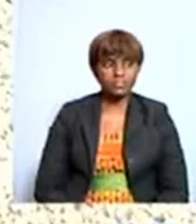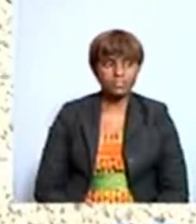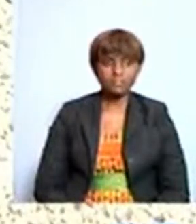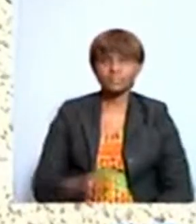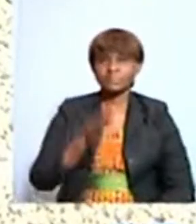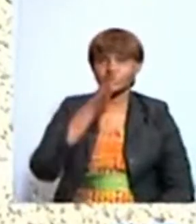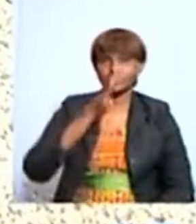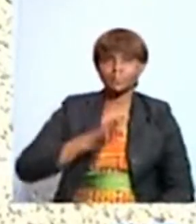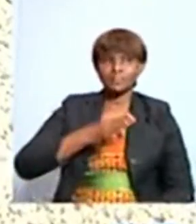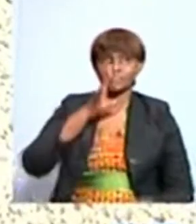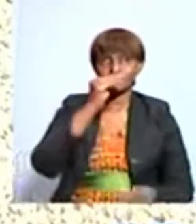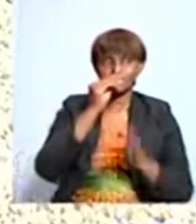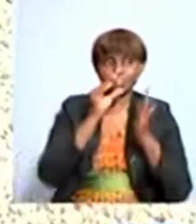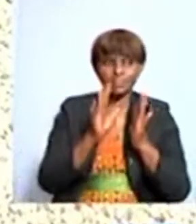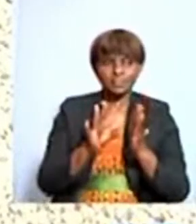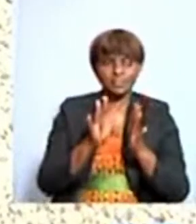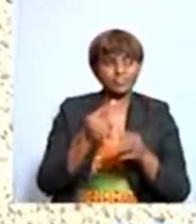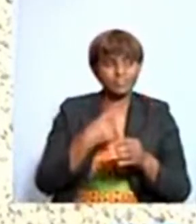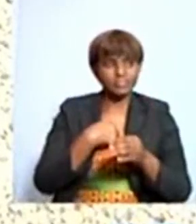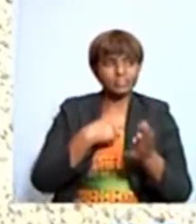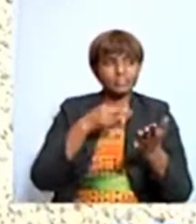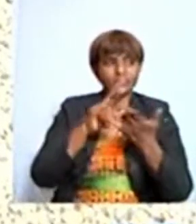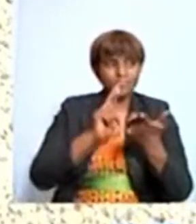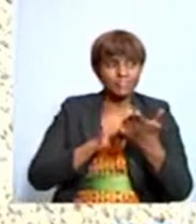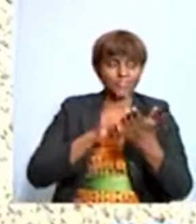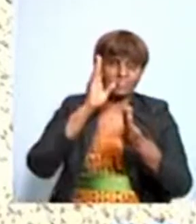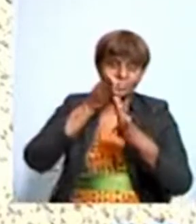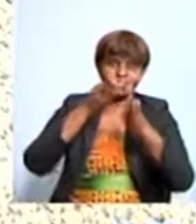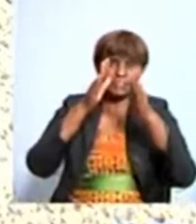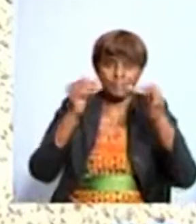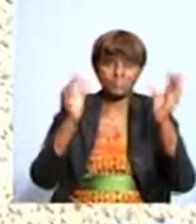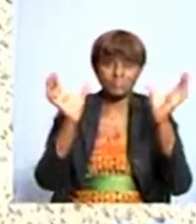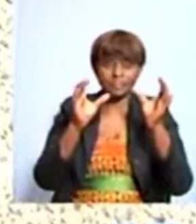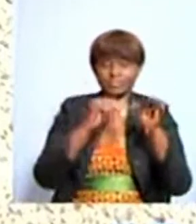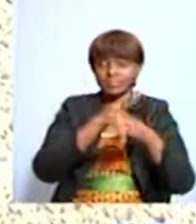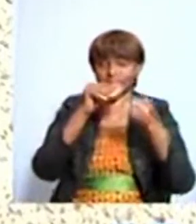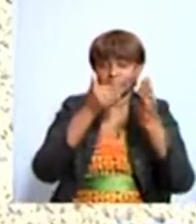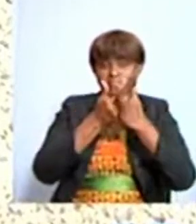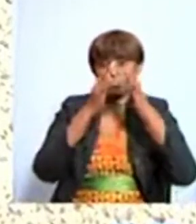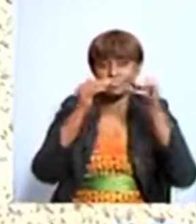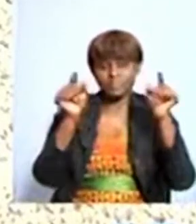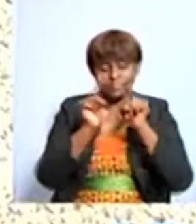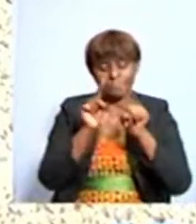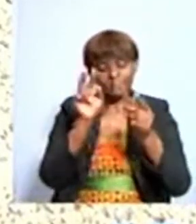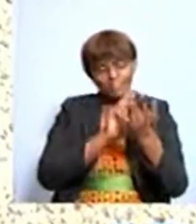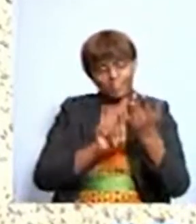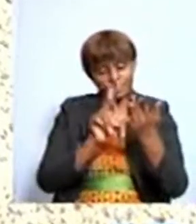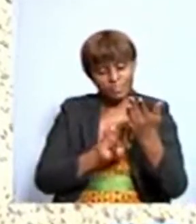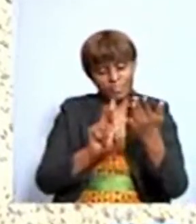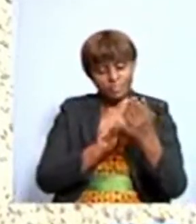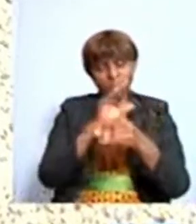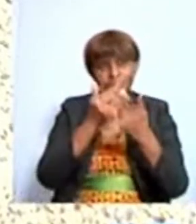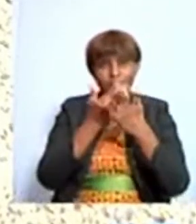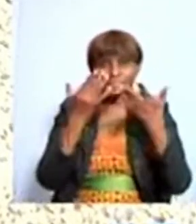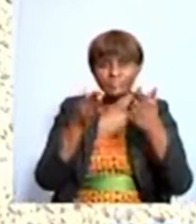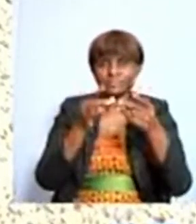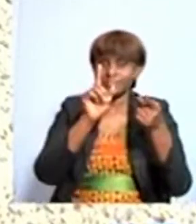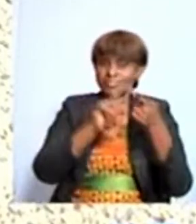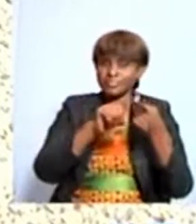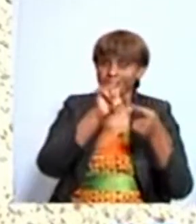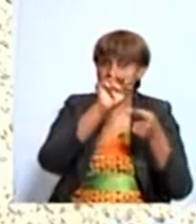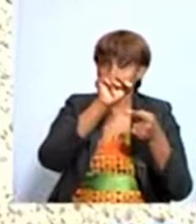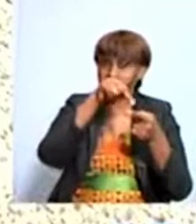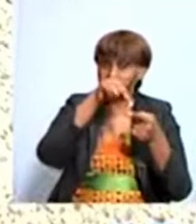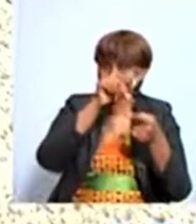Madam Speaker, I have to report to the House that the Committee of the whole House has gone through the National Prosecution